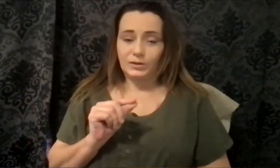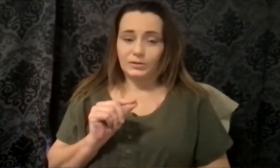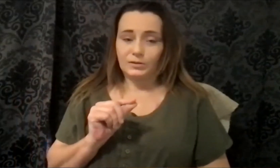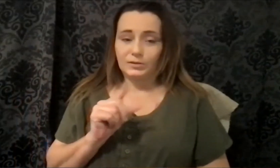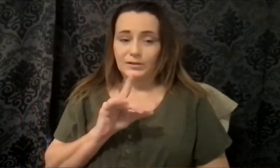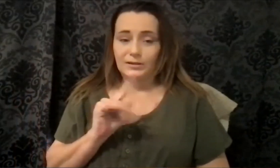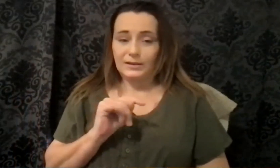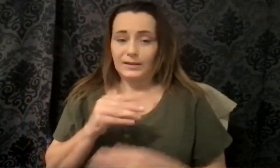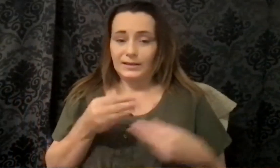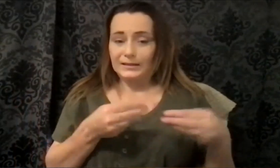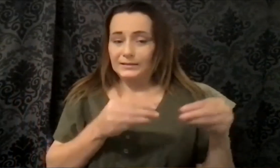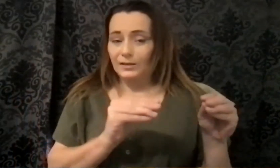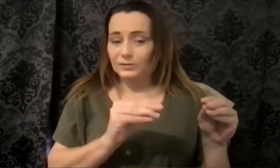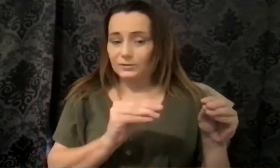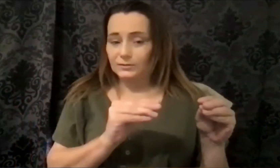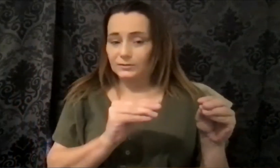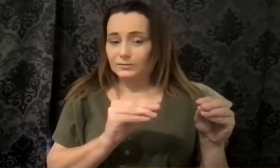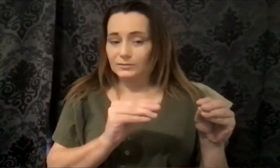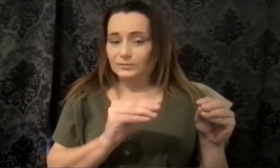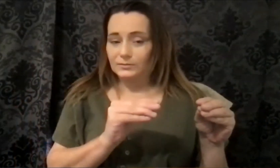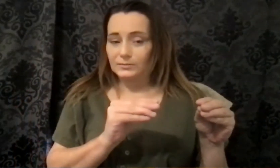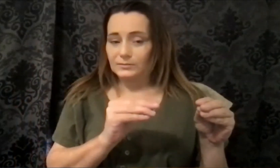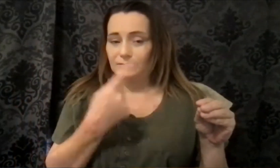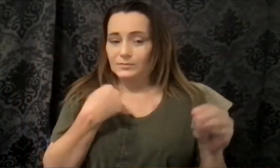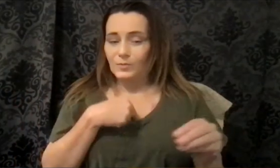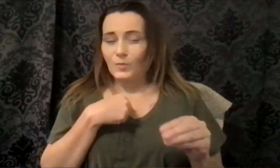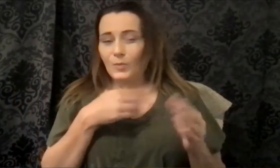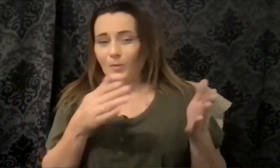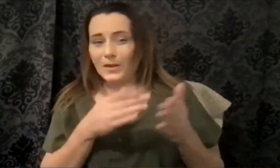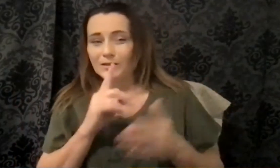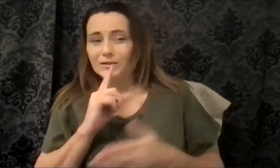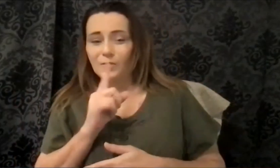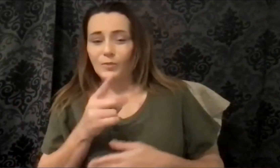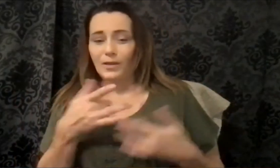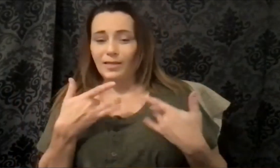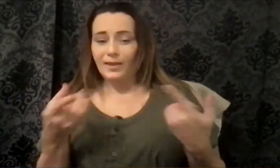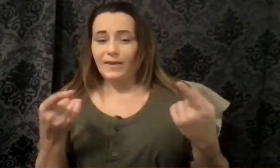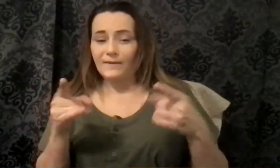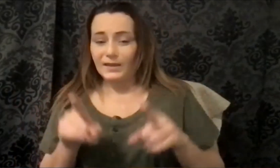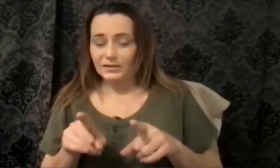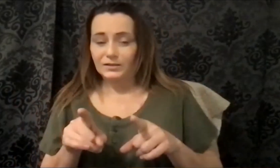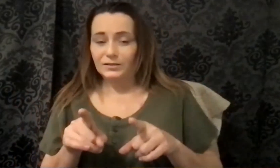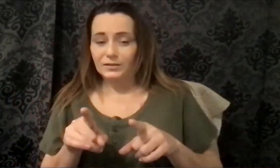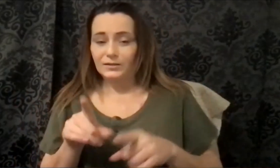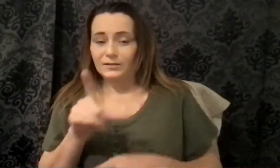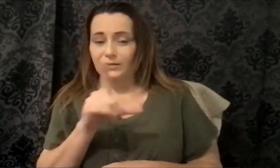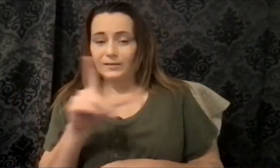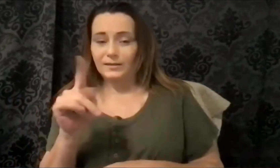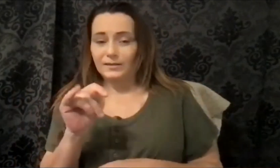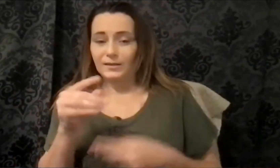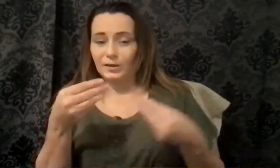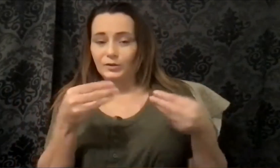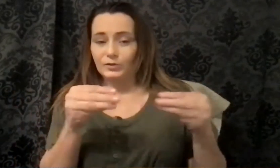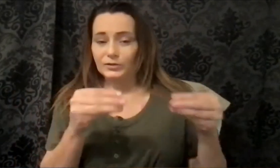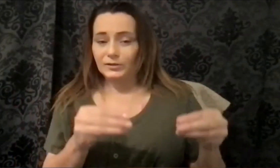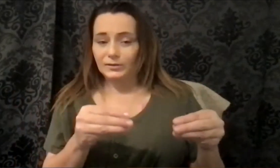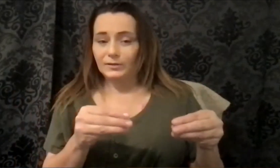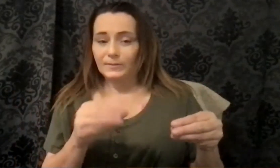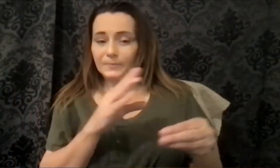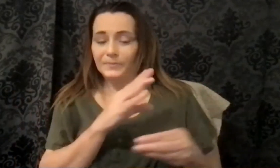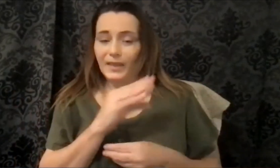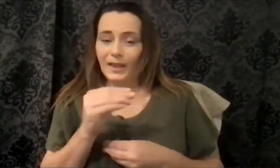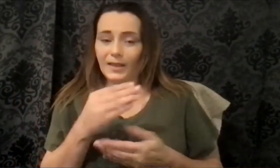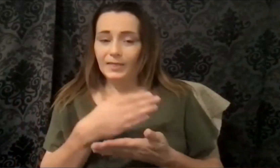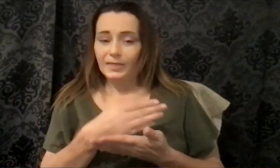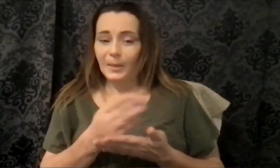literature sales. So I guess, you know, we're basing this really on events reopening and on literature sales. And we're also basing the